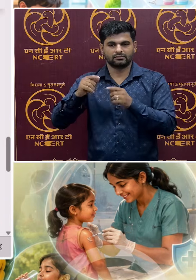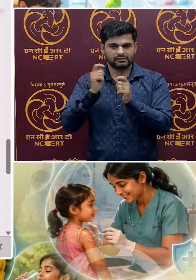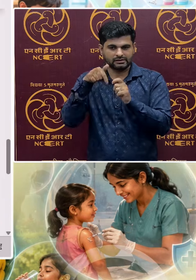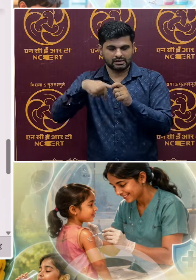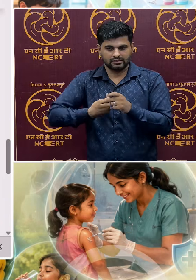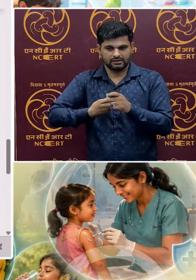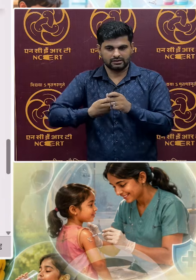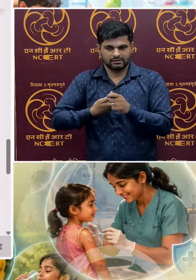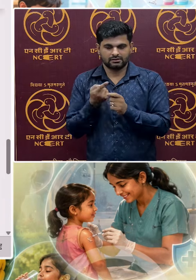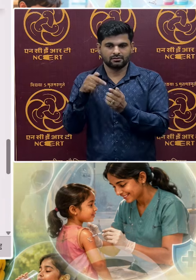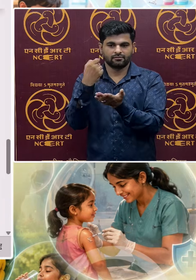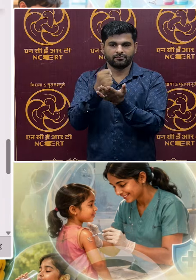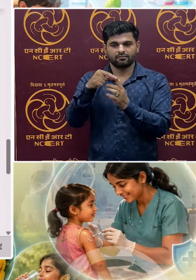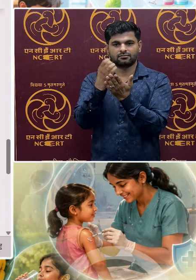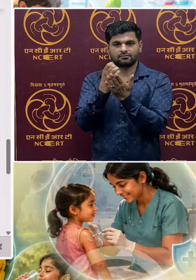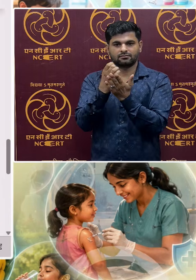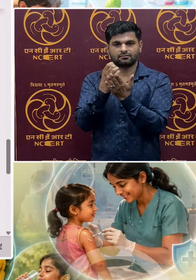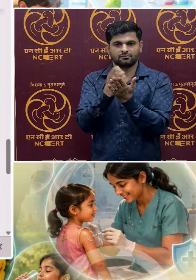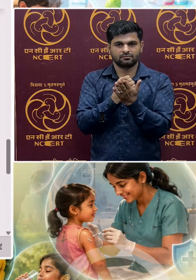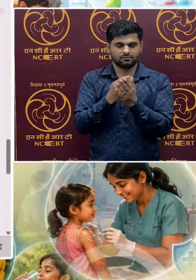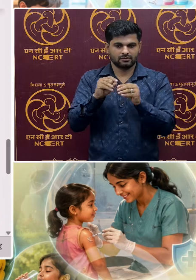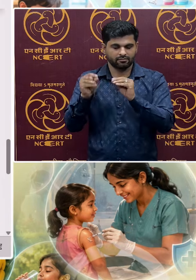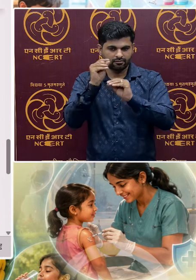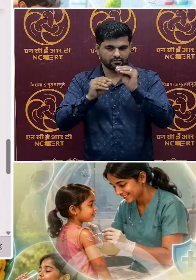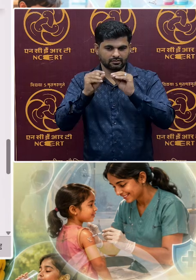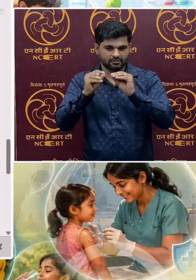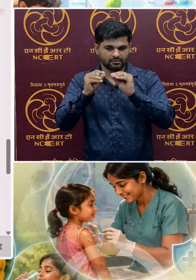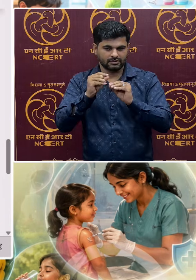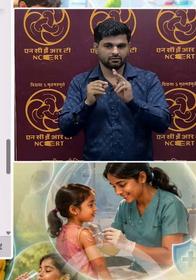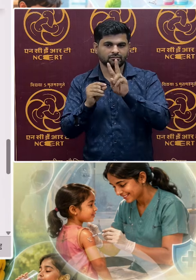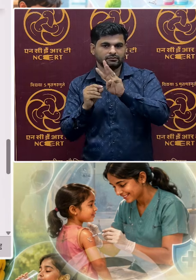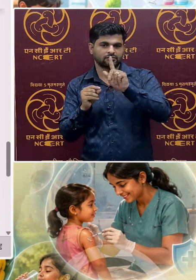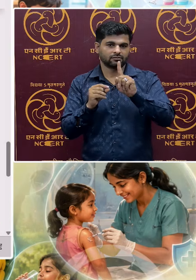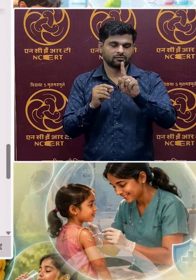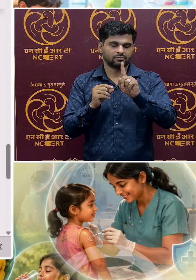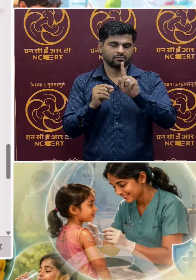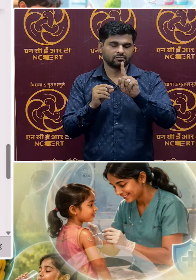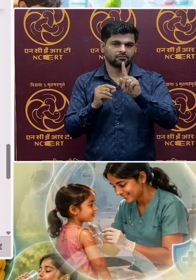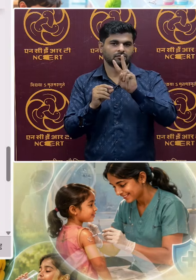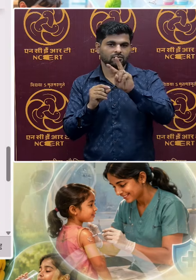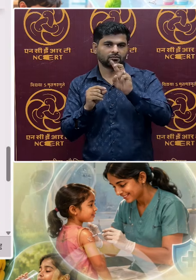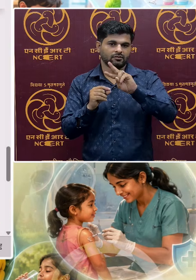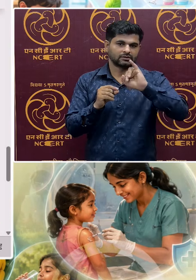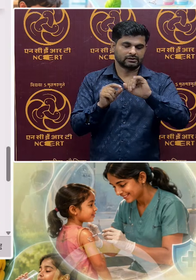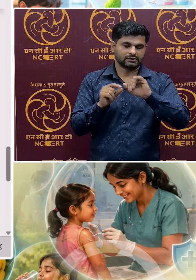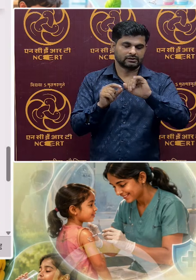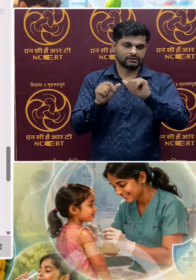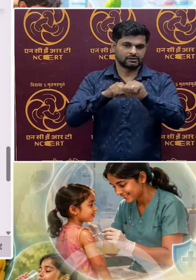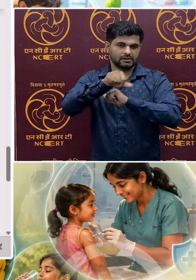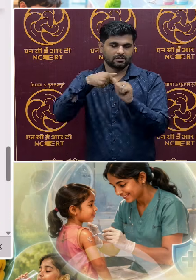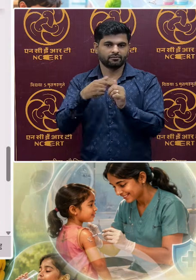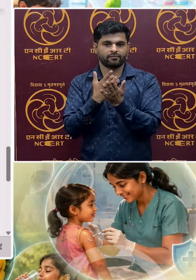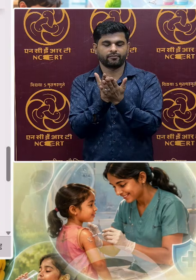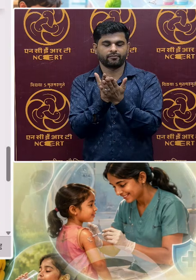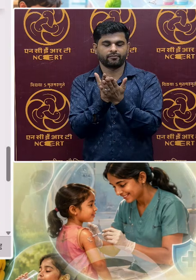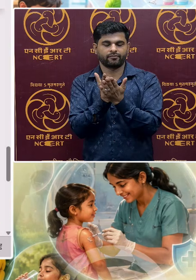yourself in the course. The link will be given to you. I'm mentioning again 31st of August 2026. There will be 5 modules of the course.